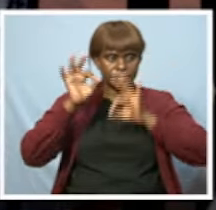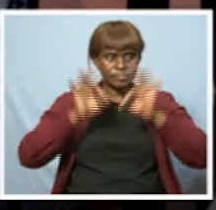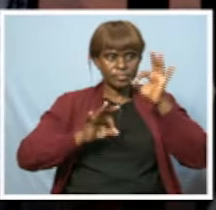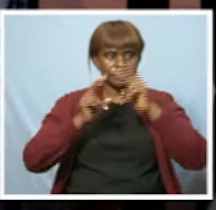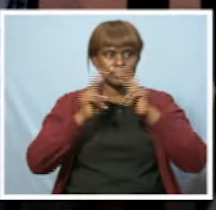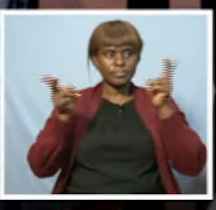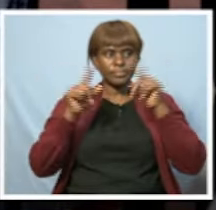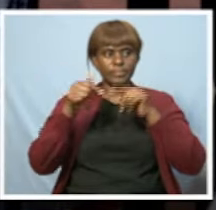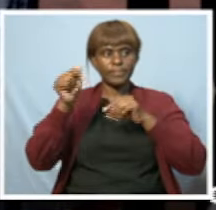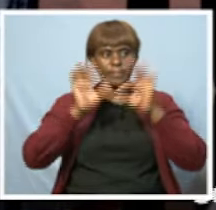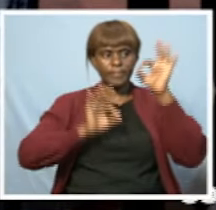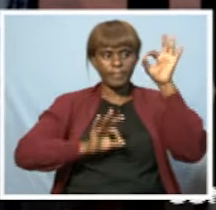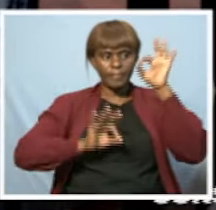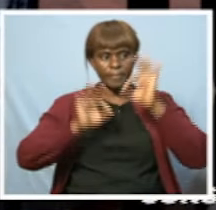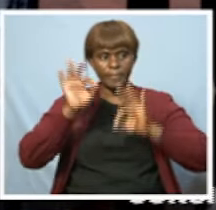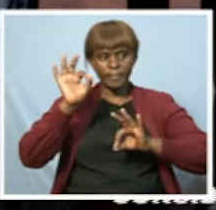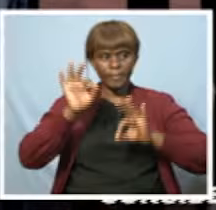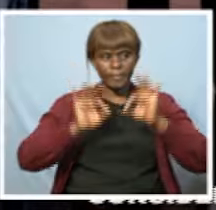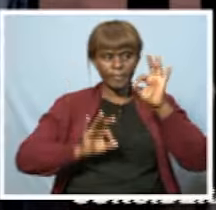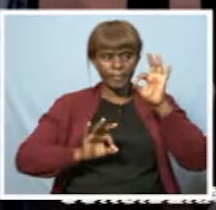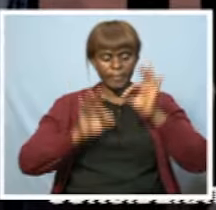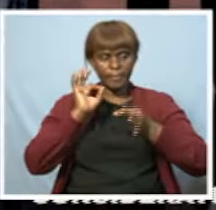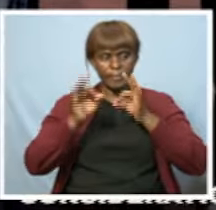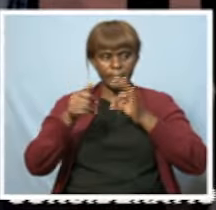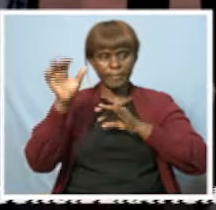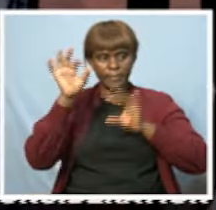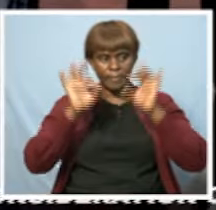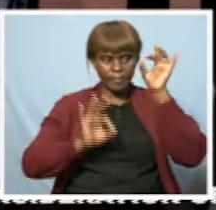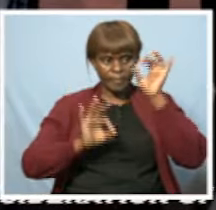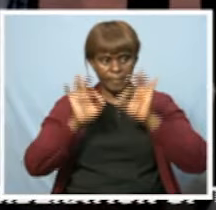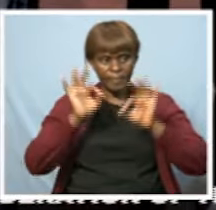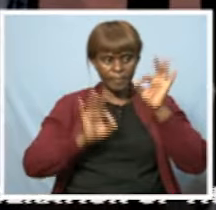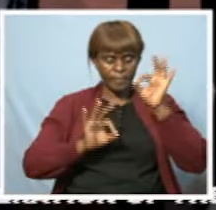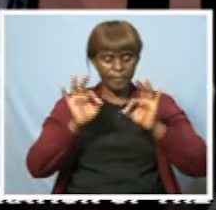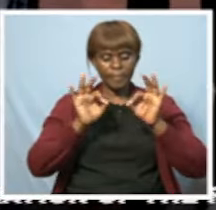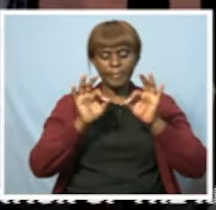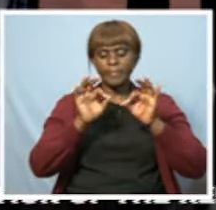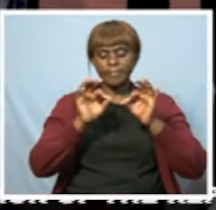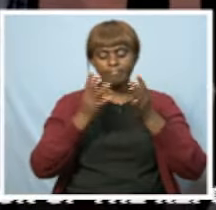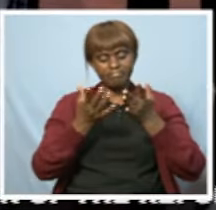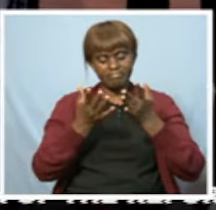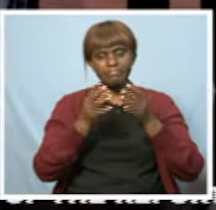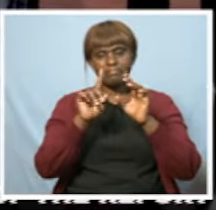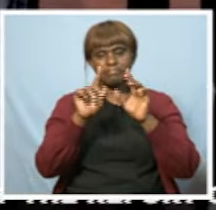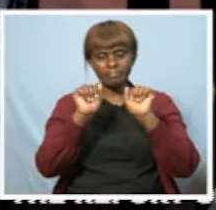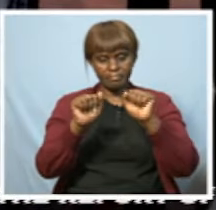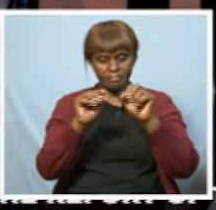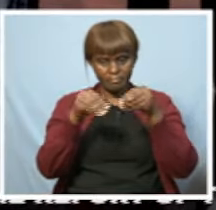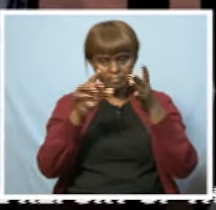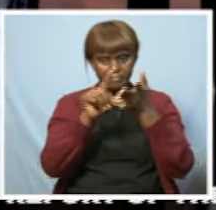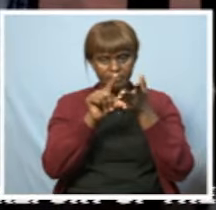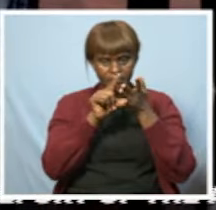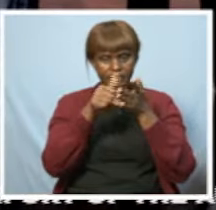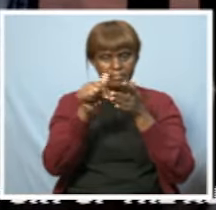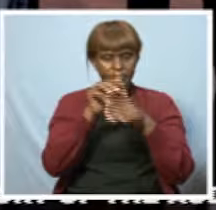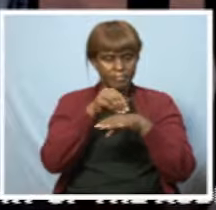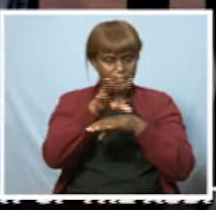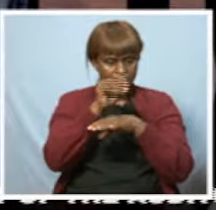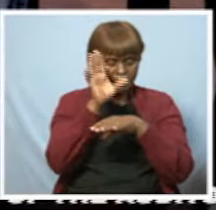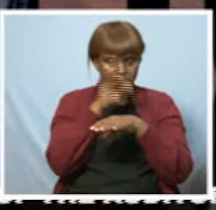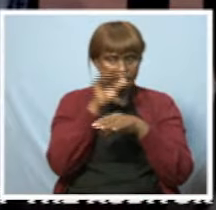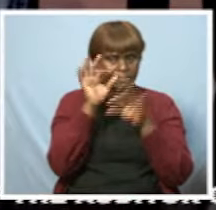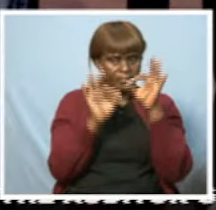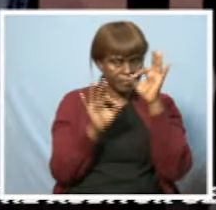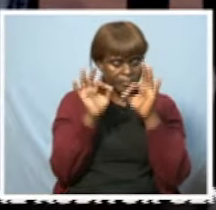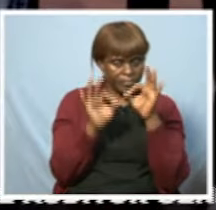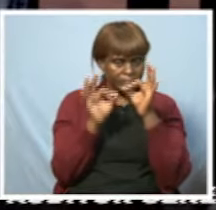So that when they adjust, if they are willing to adjust that is, then you give them the loans. Did you advise them to adjust?